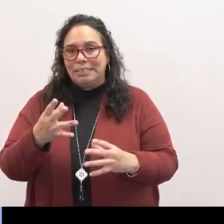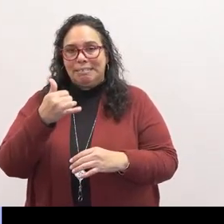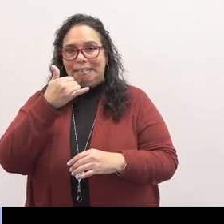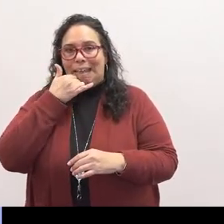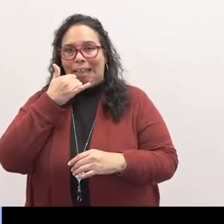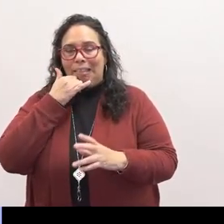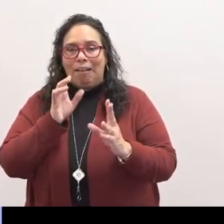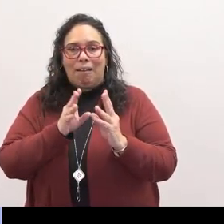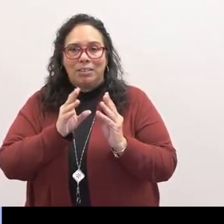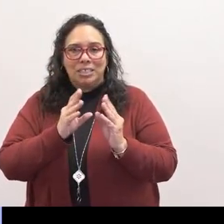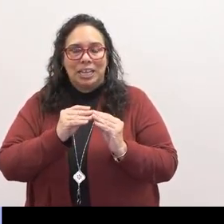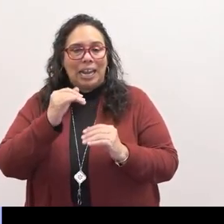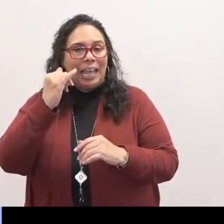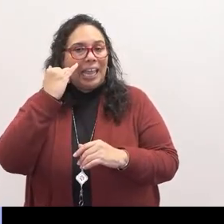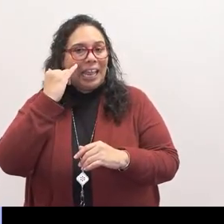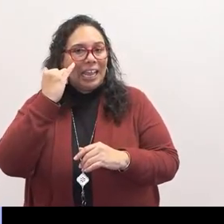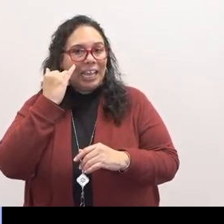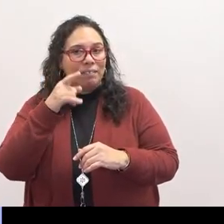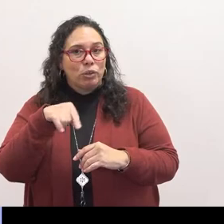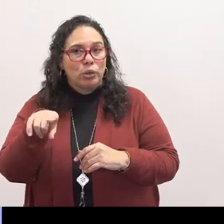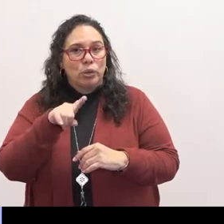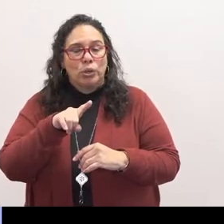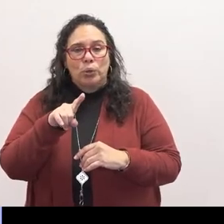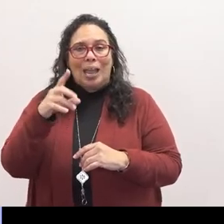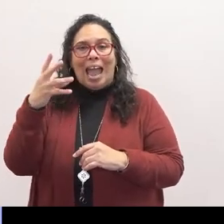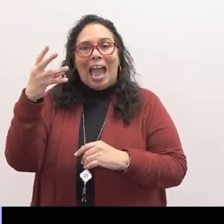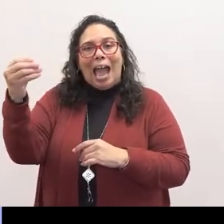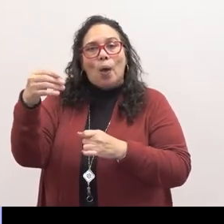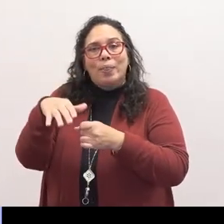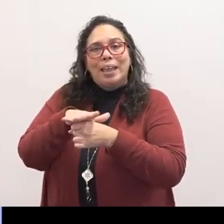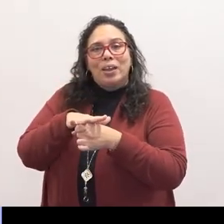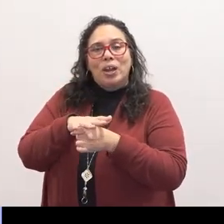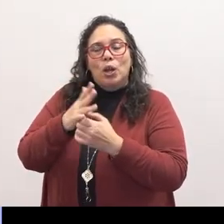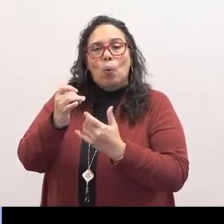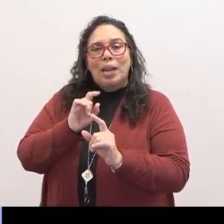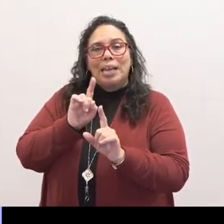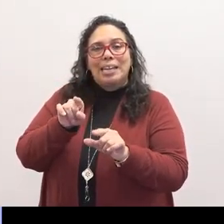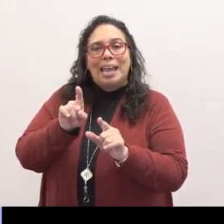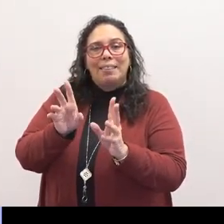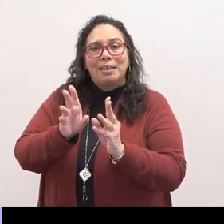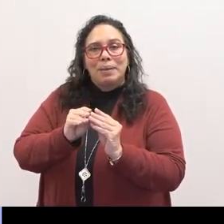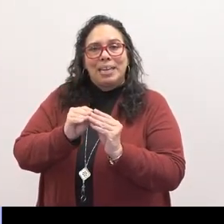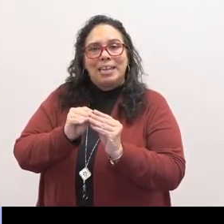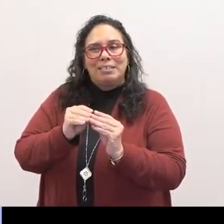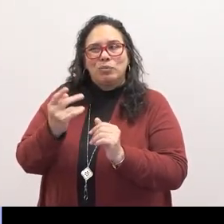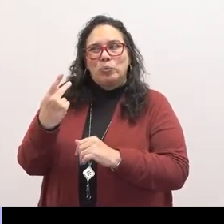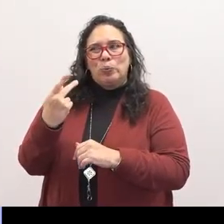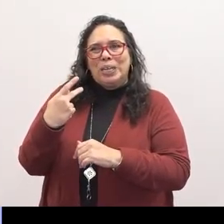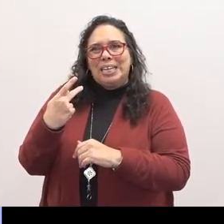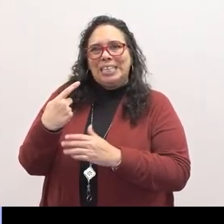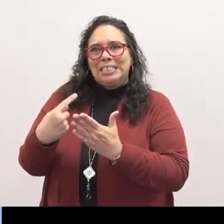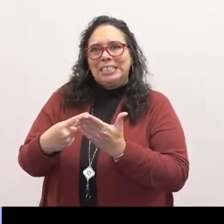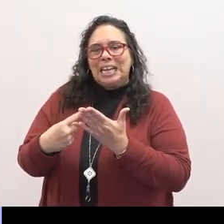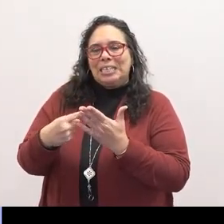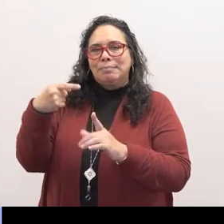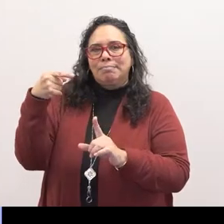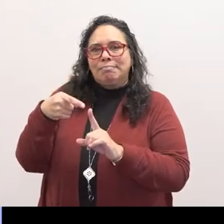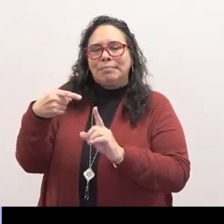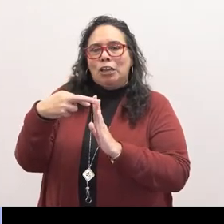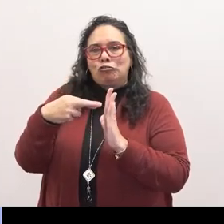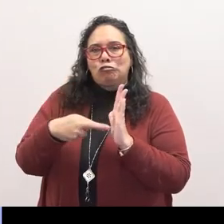is if any of you are going to be out of the area and you want to attend the meeting, let's sit down and talk about it, because there are certain rules that